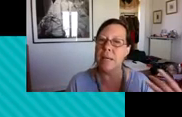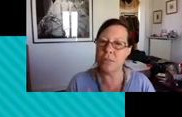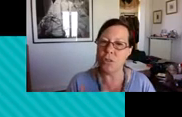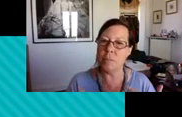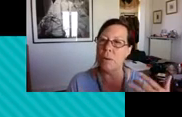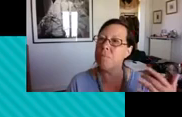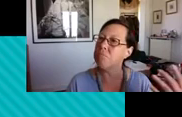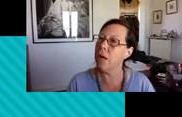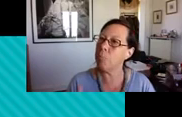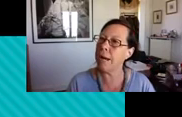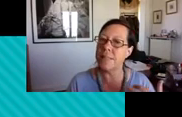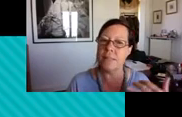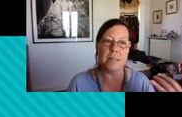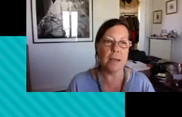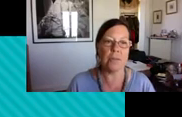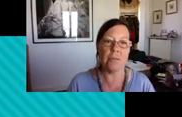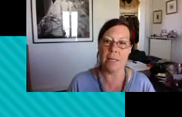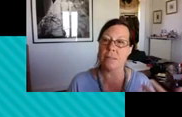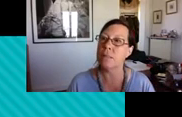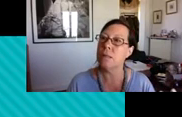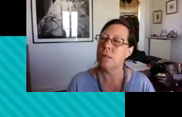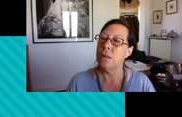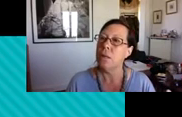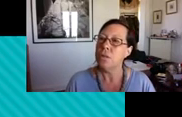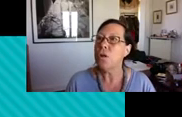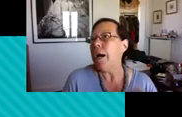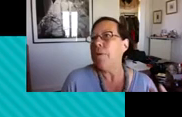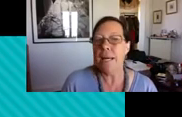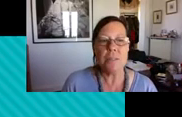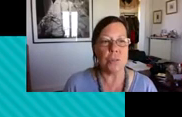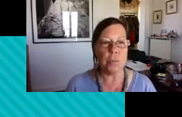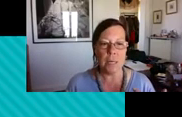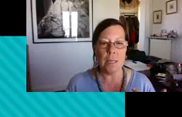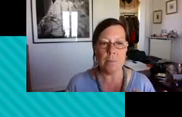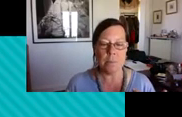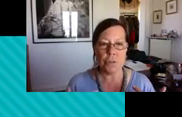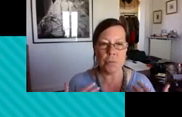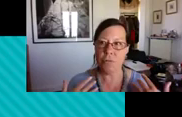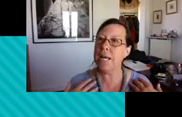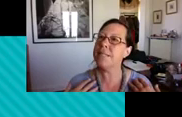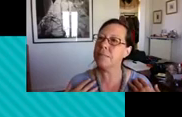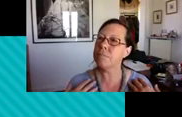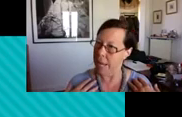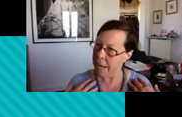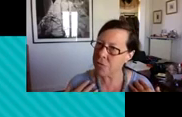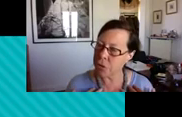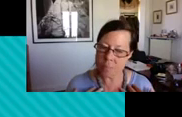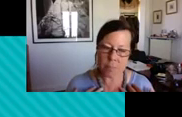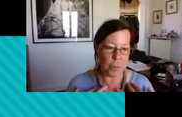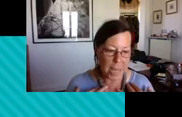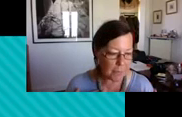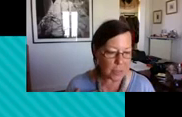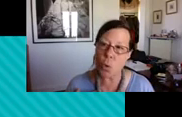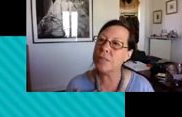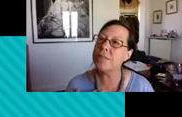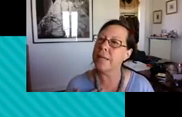mixed messages about health practices and health advice. So I would ask you to reflect after